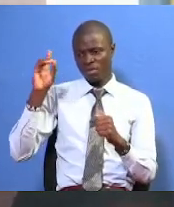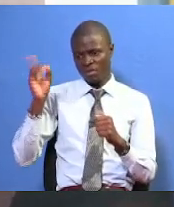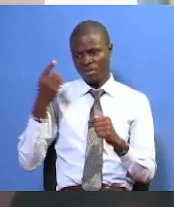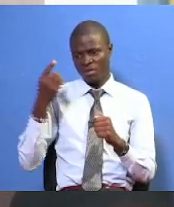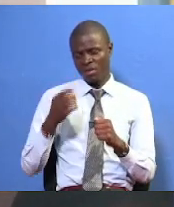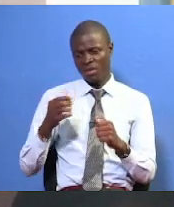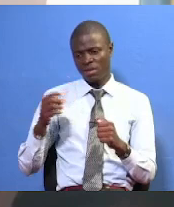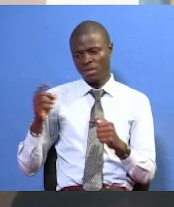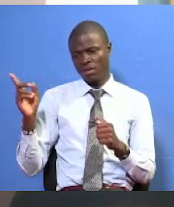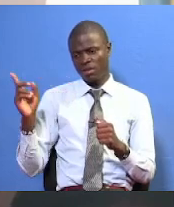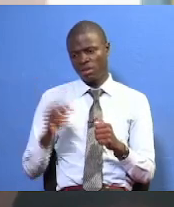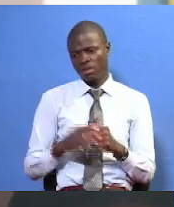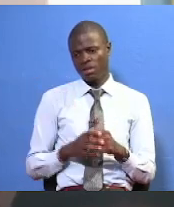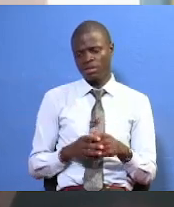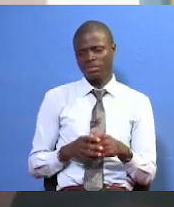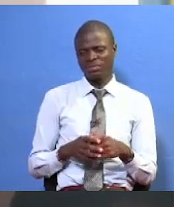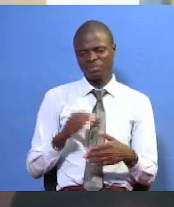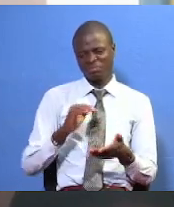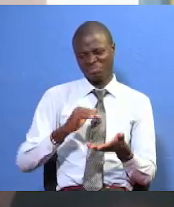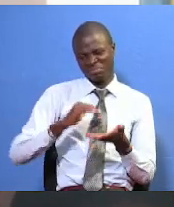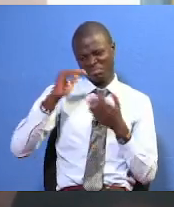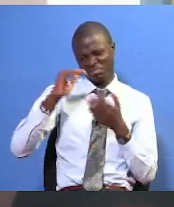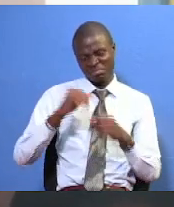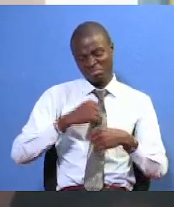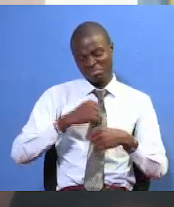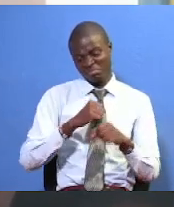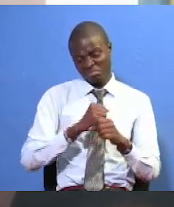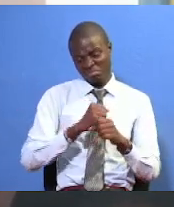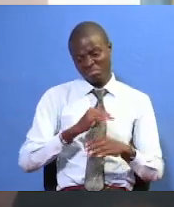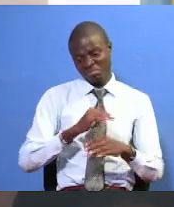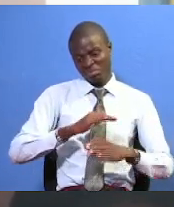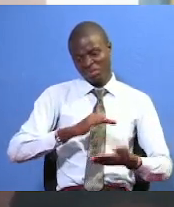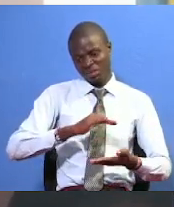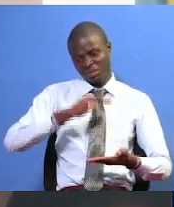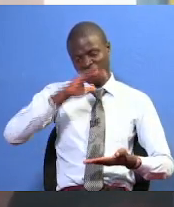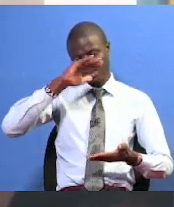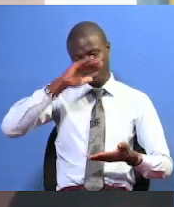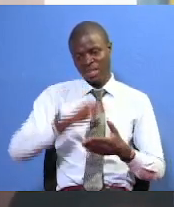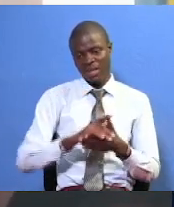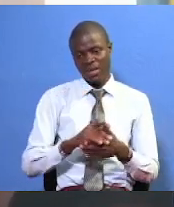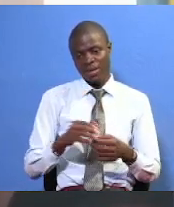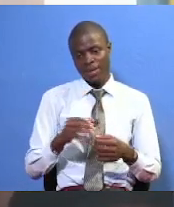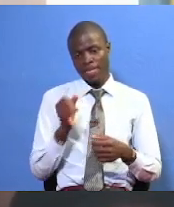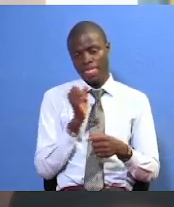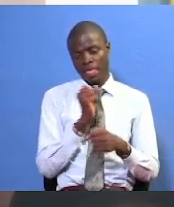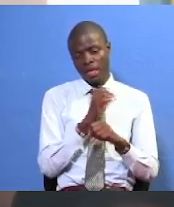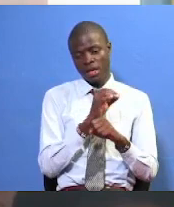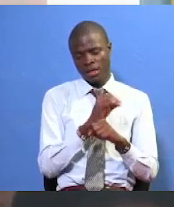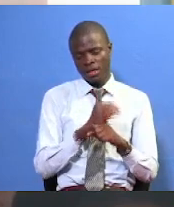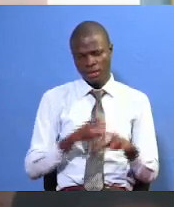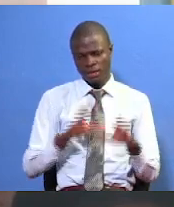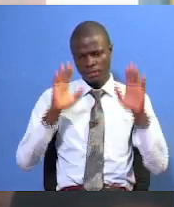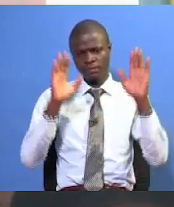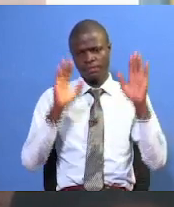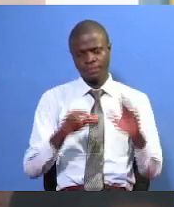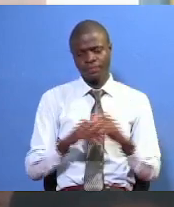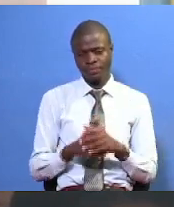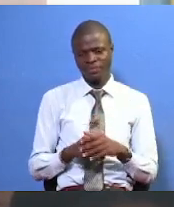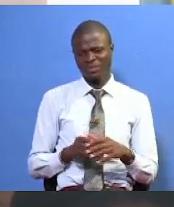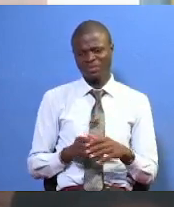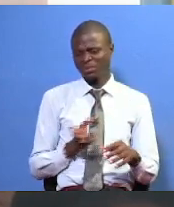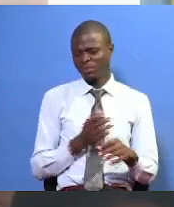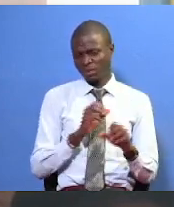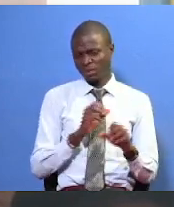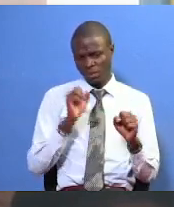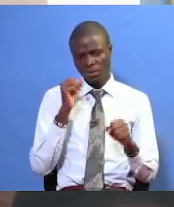grow this number to enable us make a greater impact in supporting our alma mater. To this end, we call upon